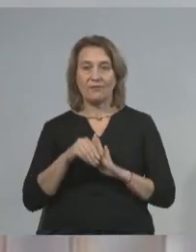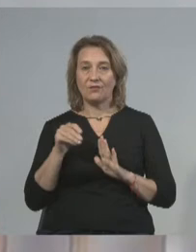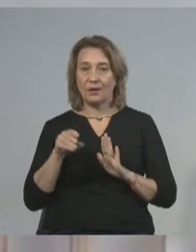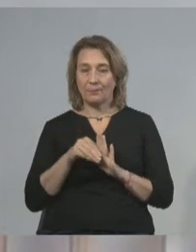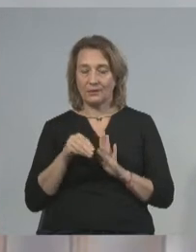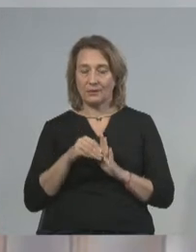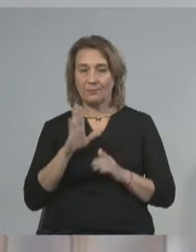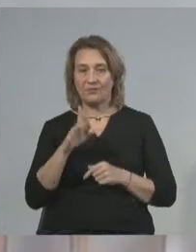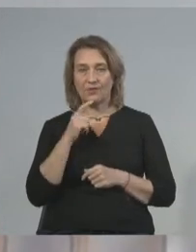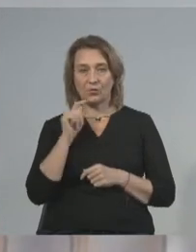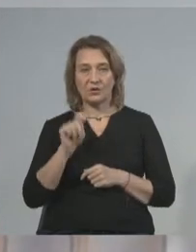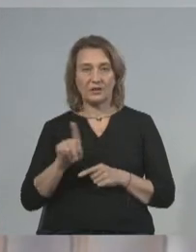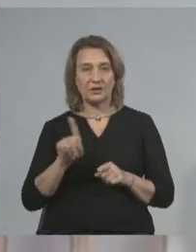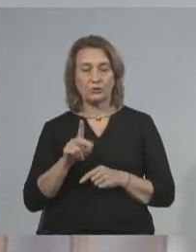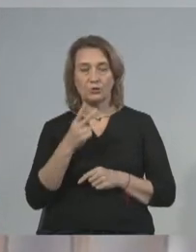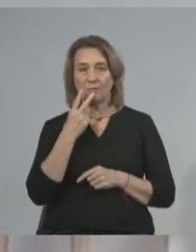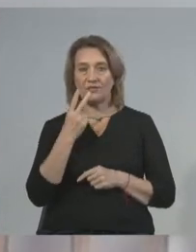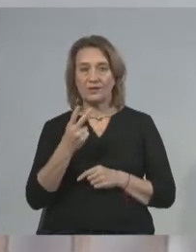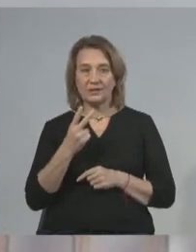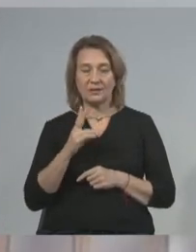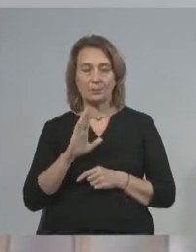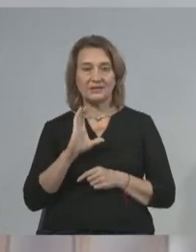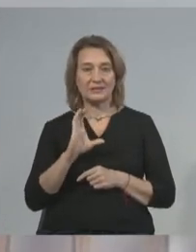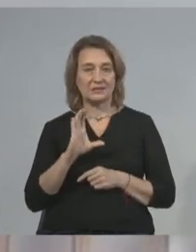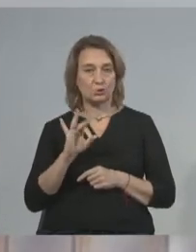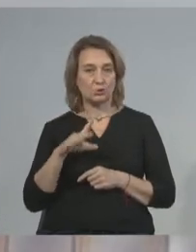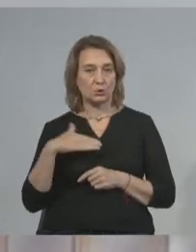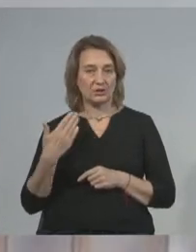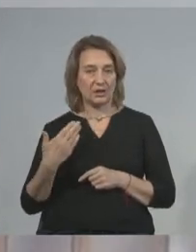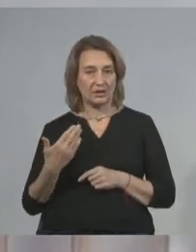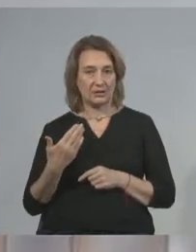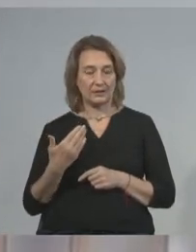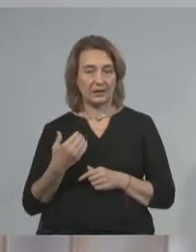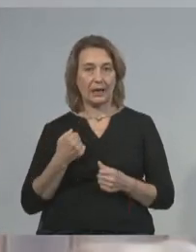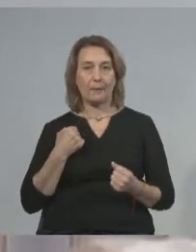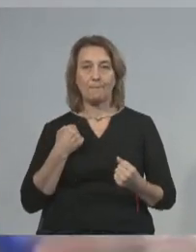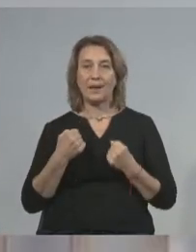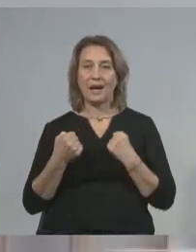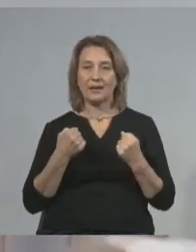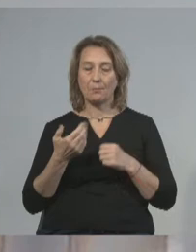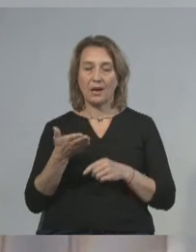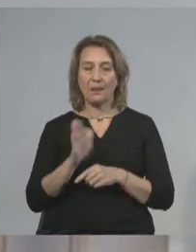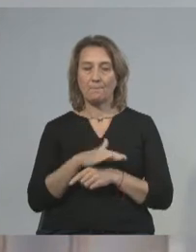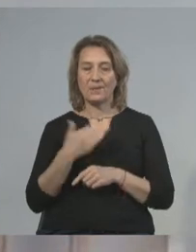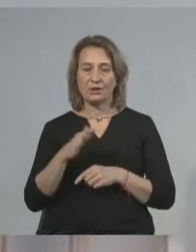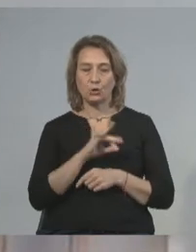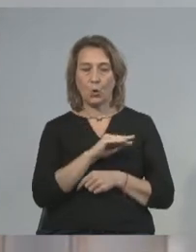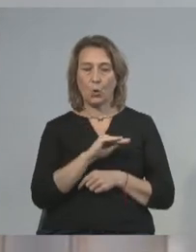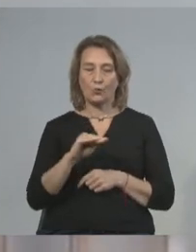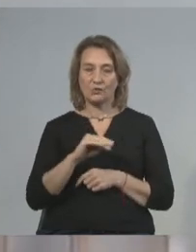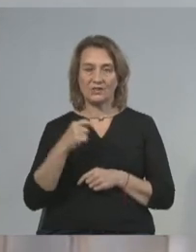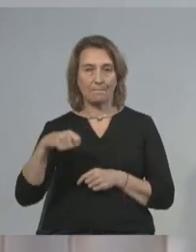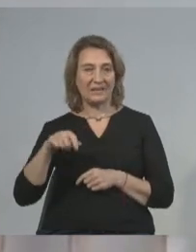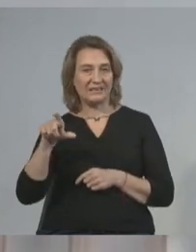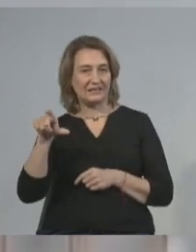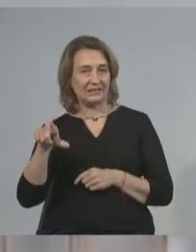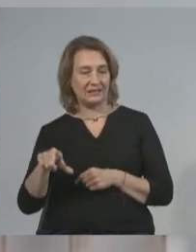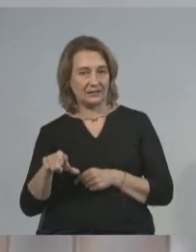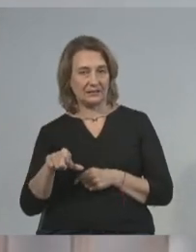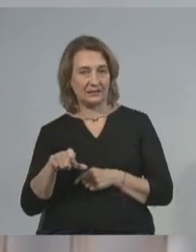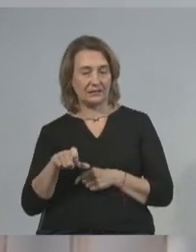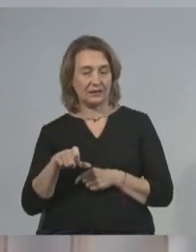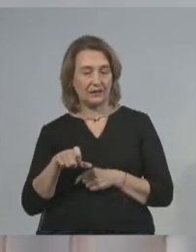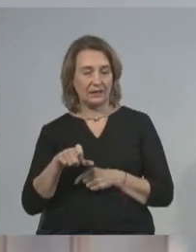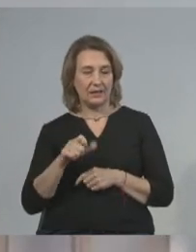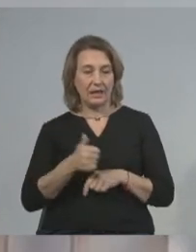the context of the local uh elections in ukraine what we see the fight between the office of president